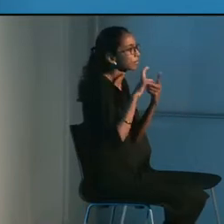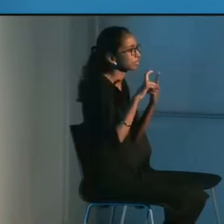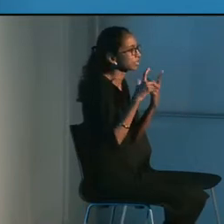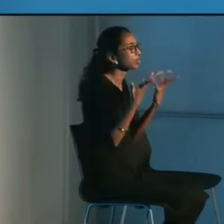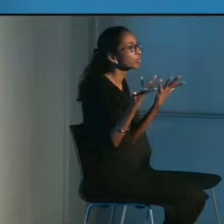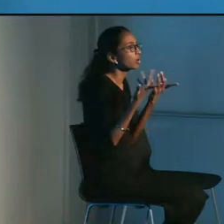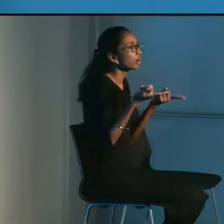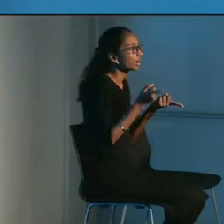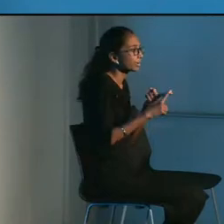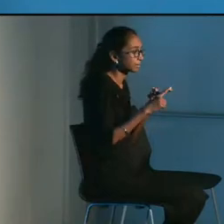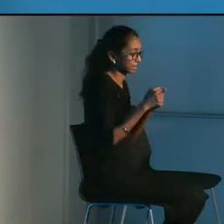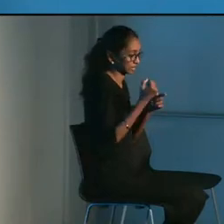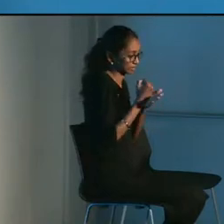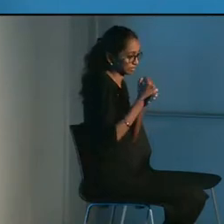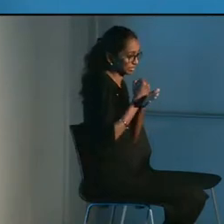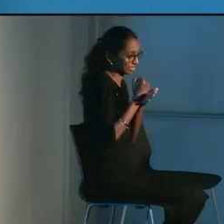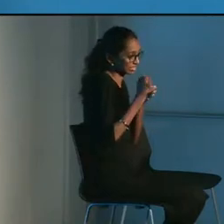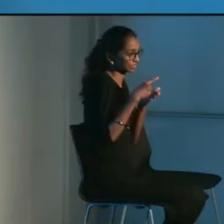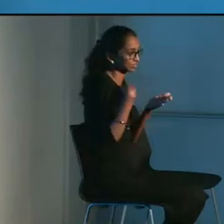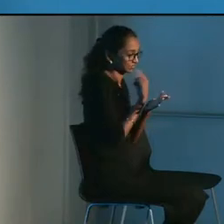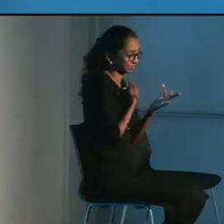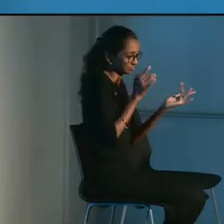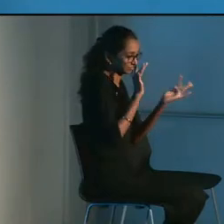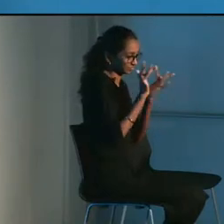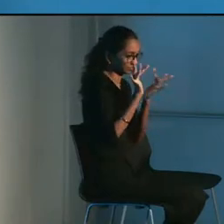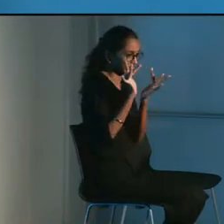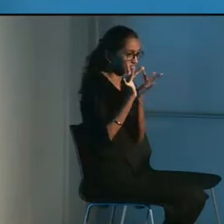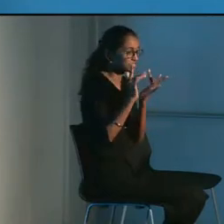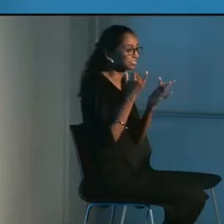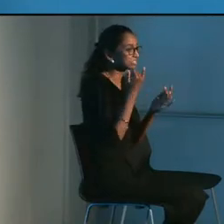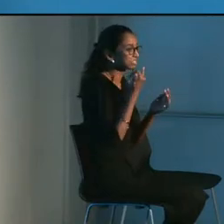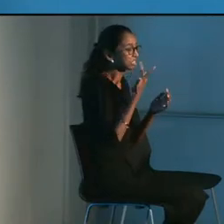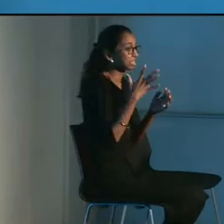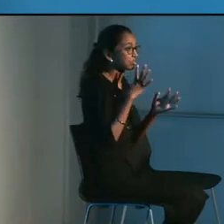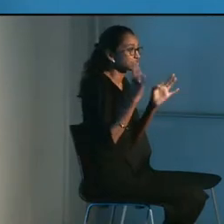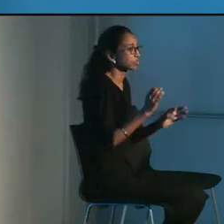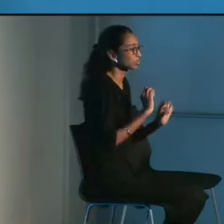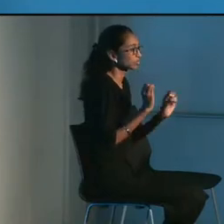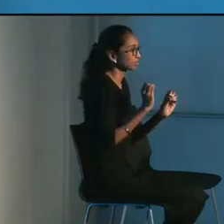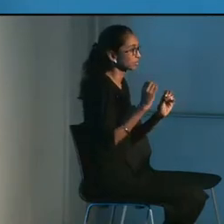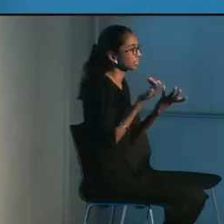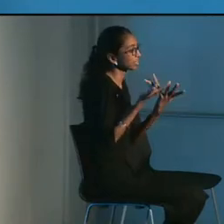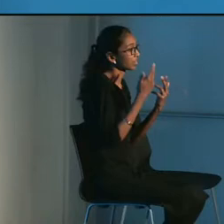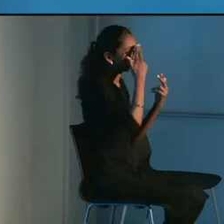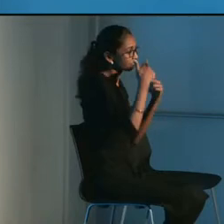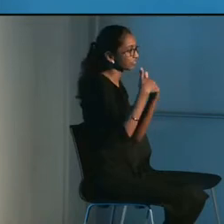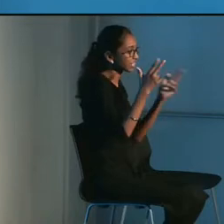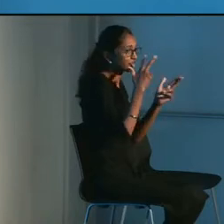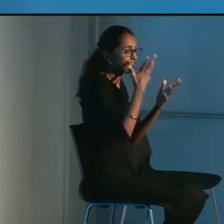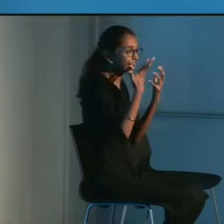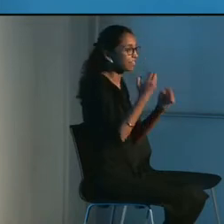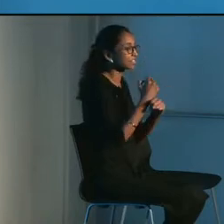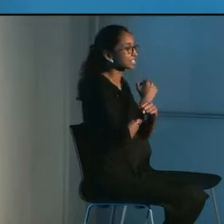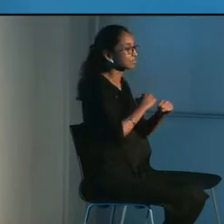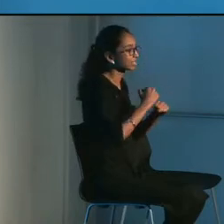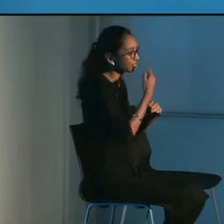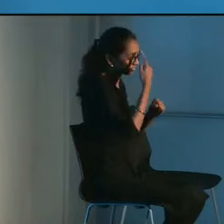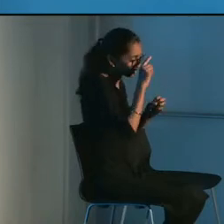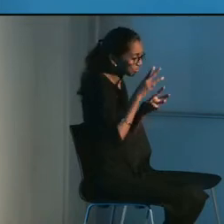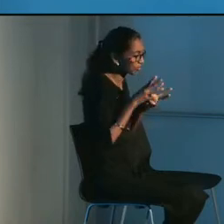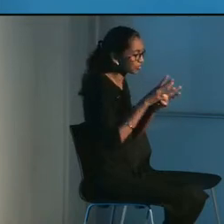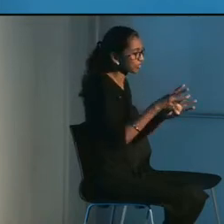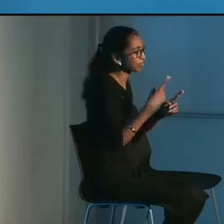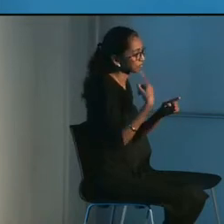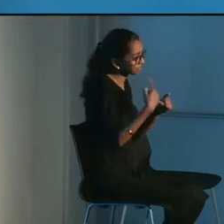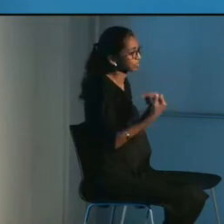happens when practices which engage with this uncertainty? And finally, is there space for play and joy